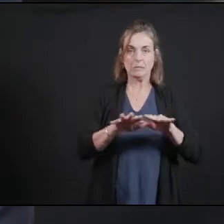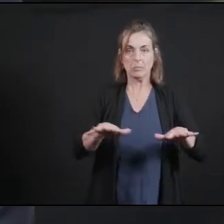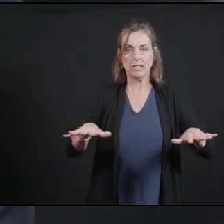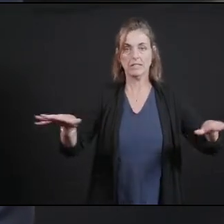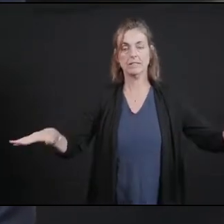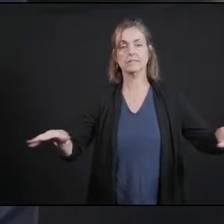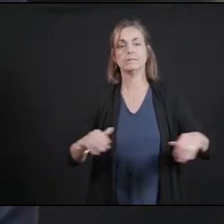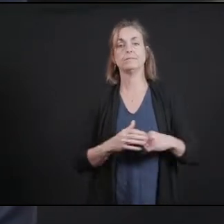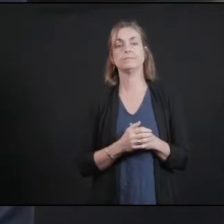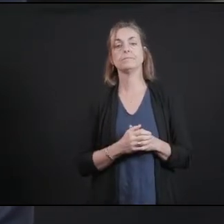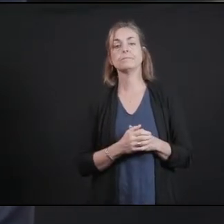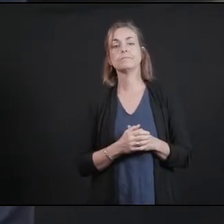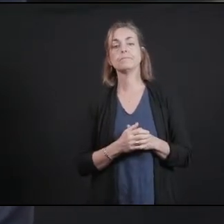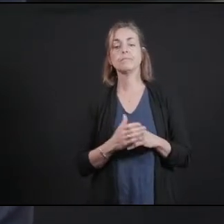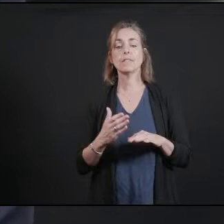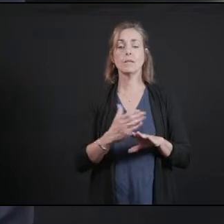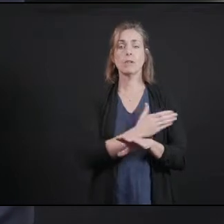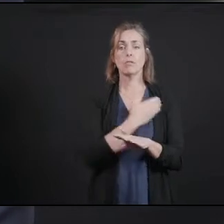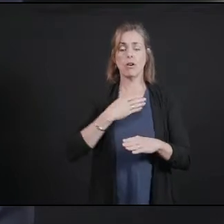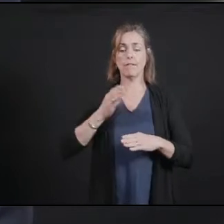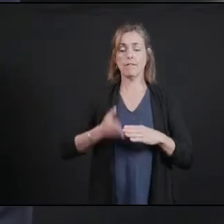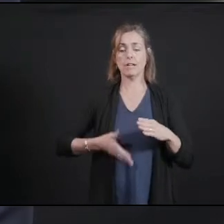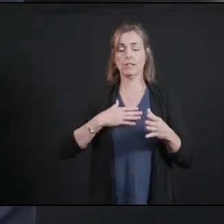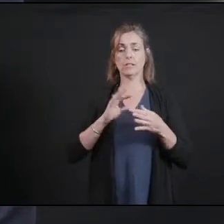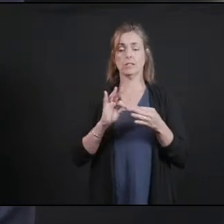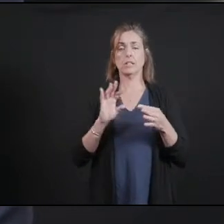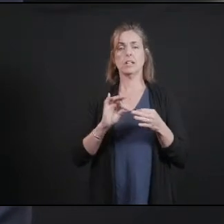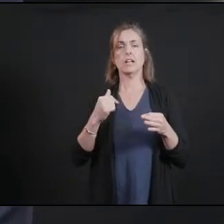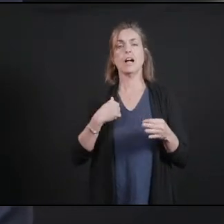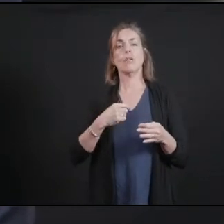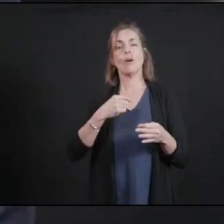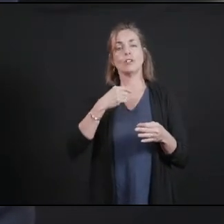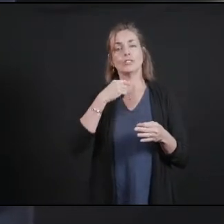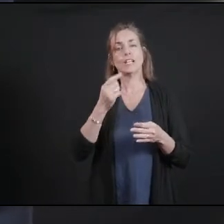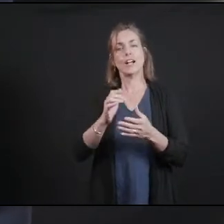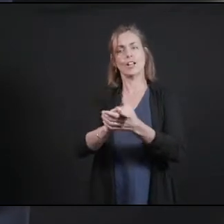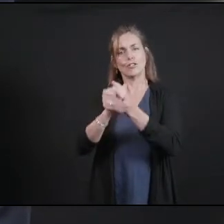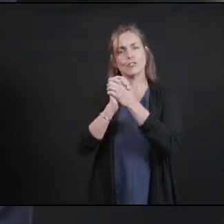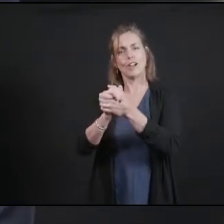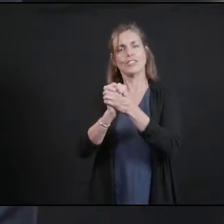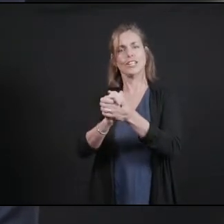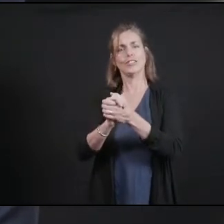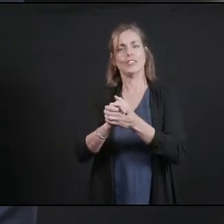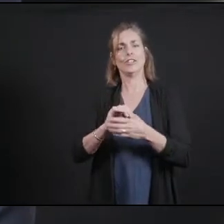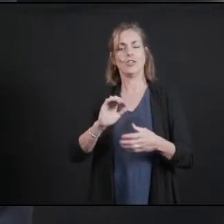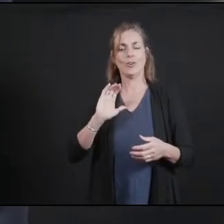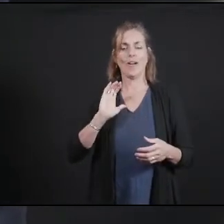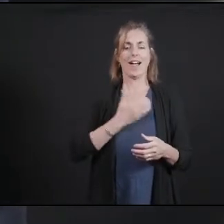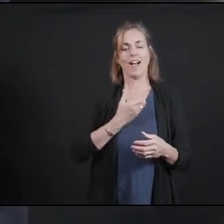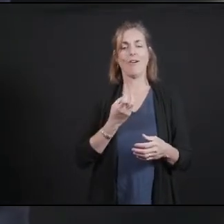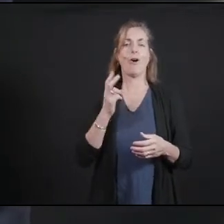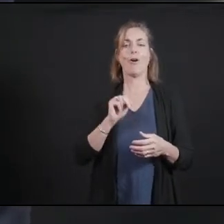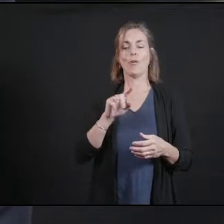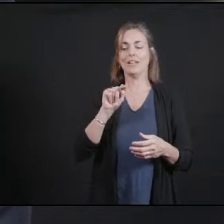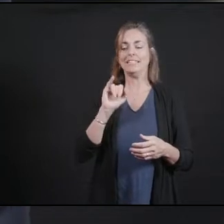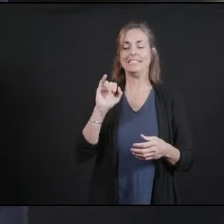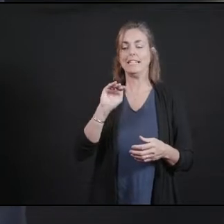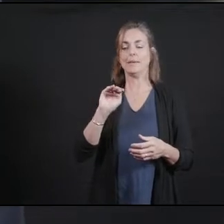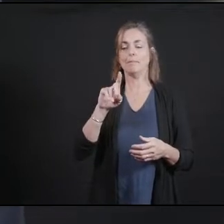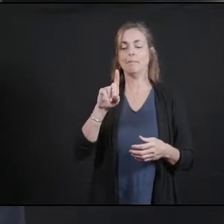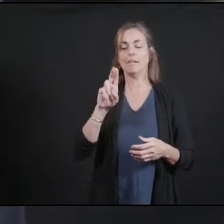home, remaining in place, and only going out when absolutely necessary so we can nip this thing in the